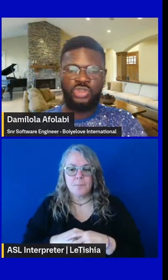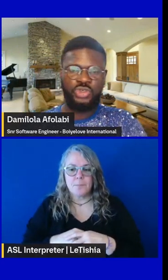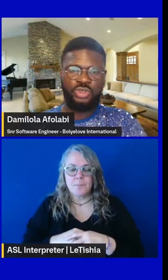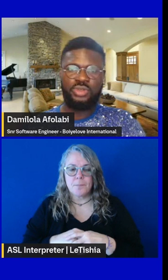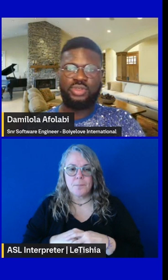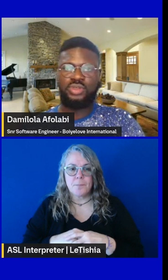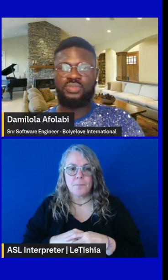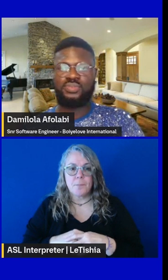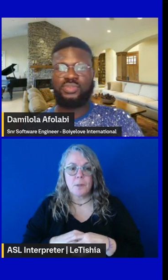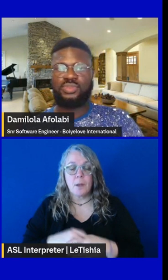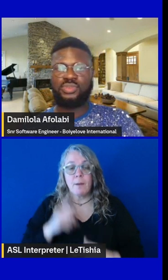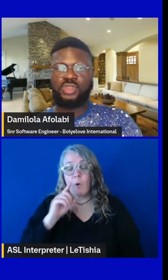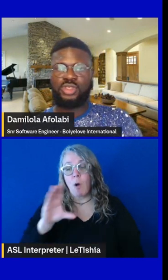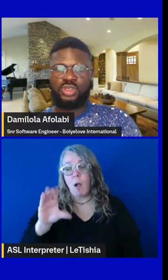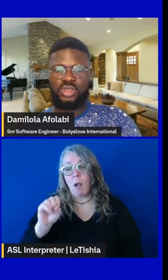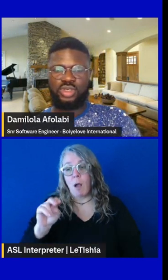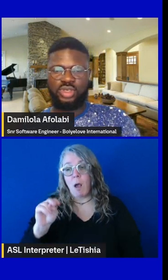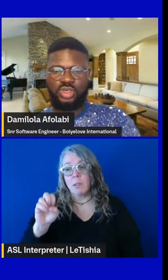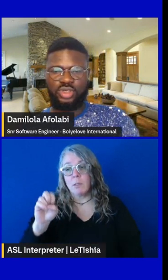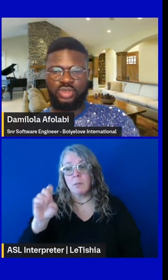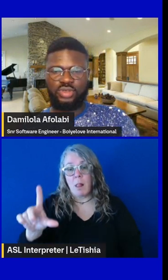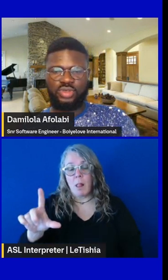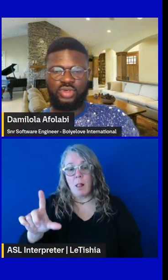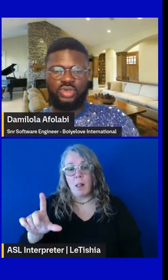For Consul,